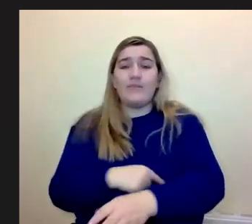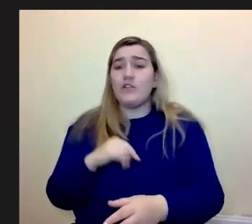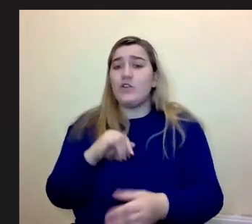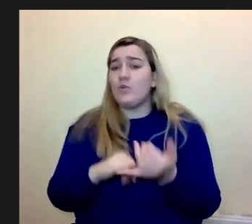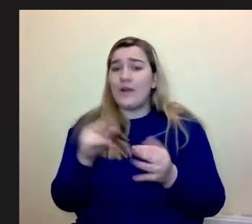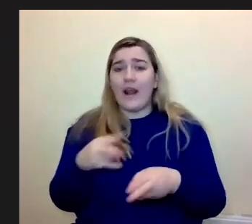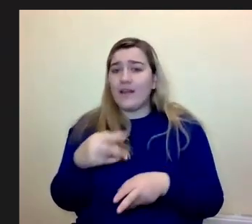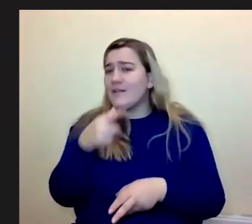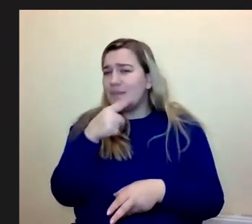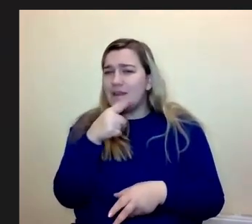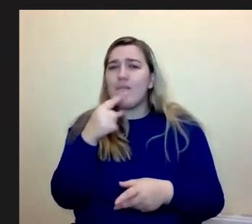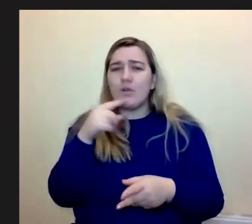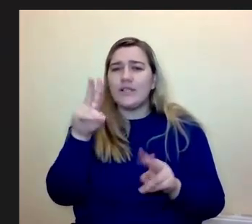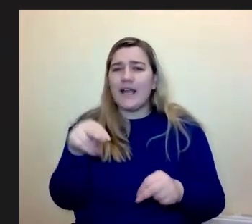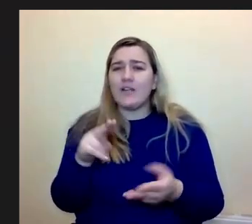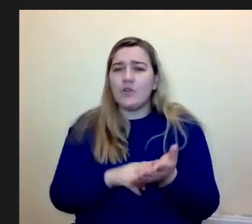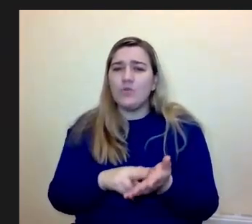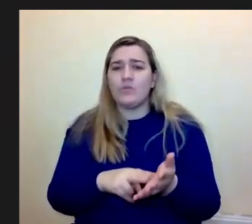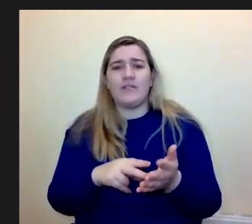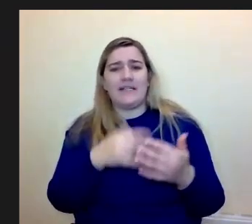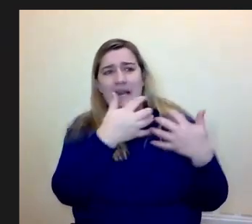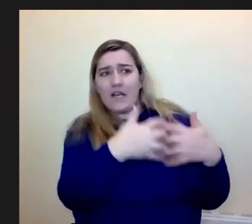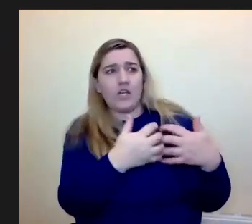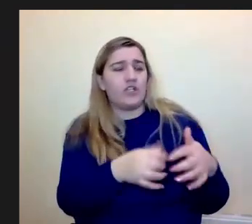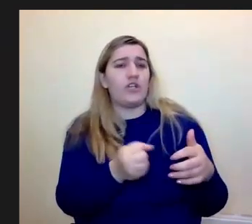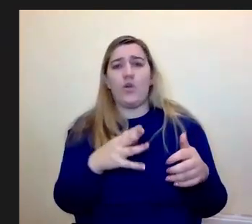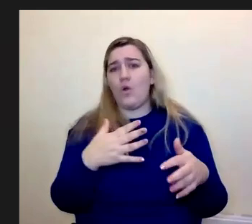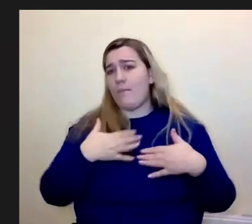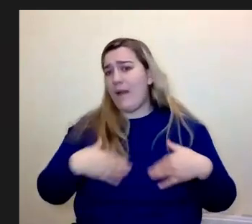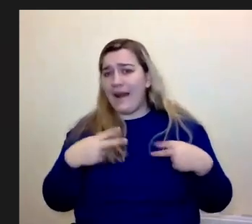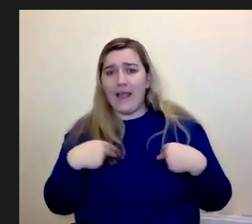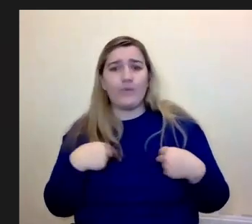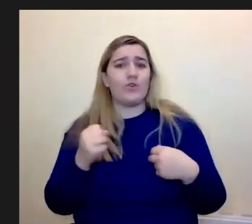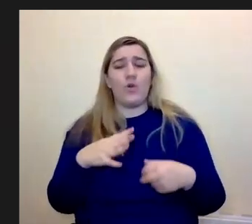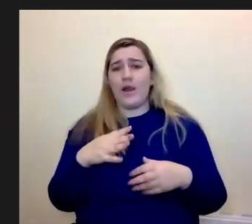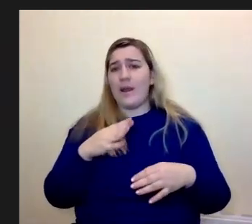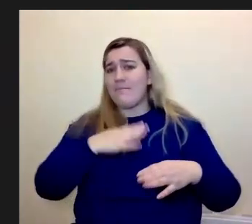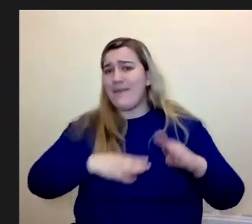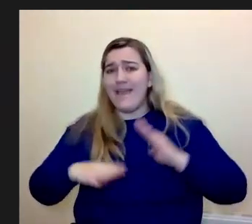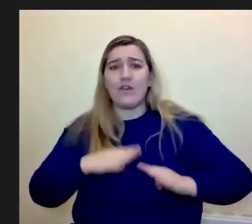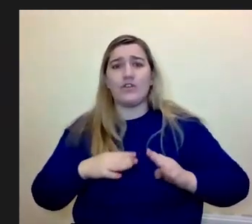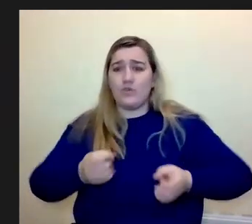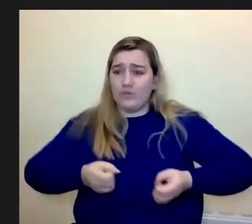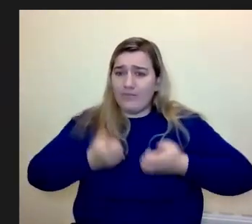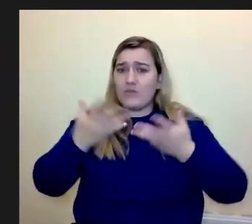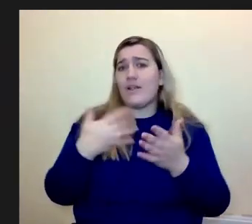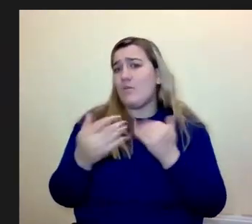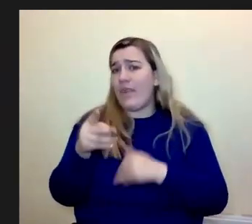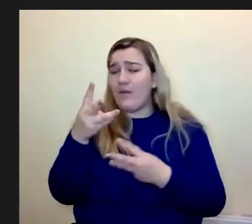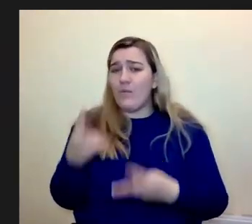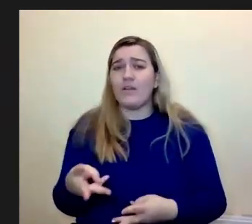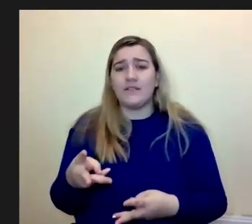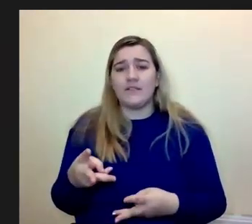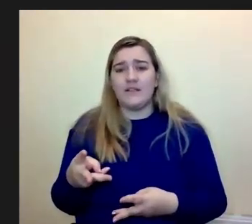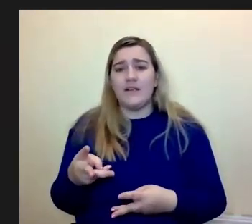can use both, or they can use all the action to say what they want. People do not